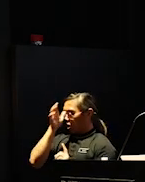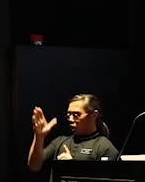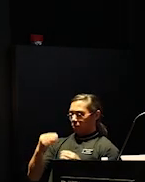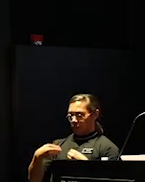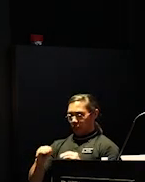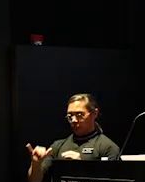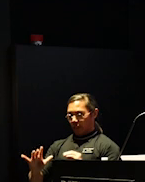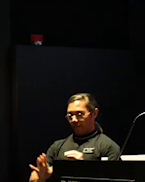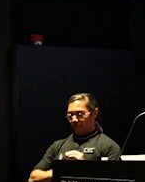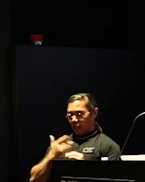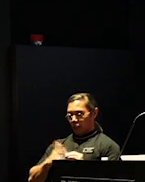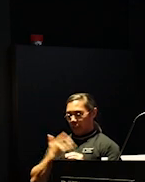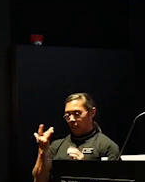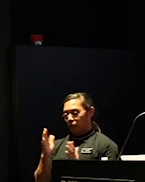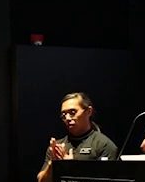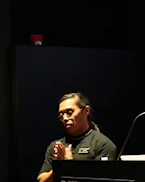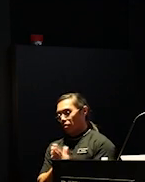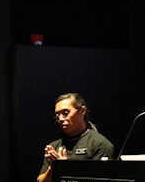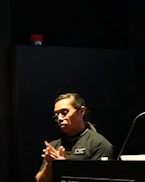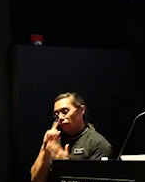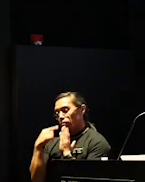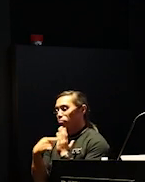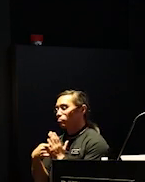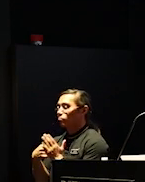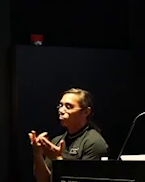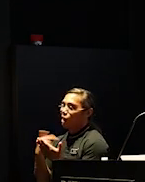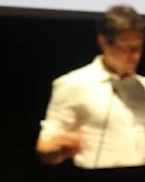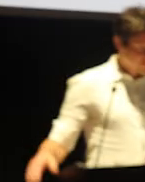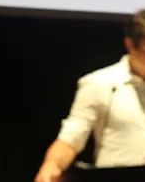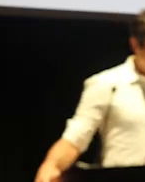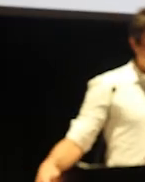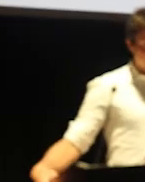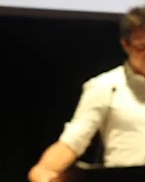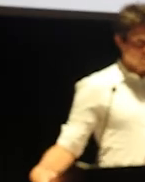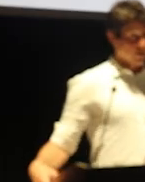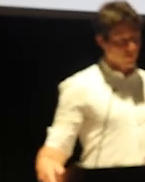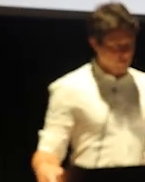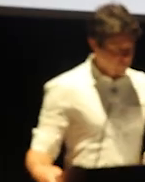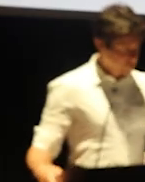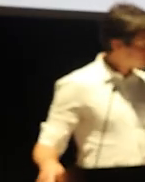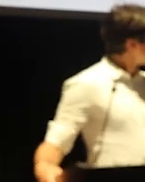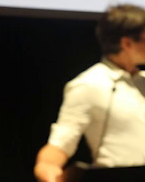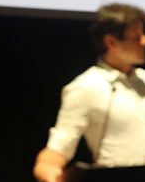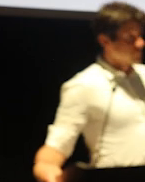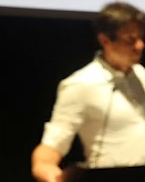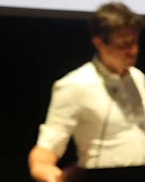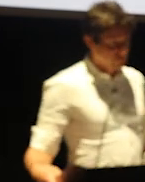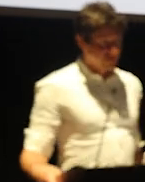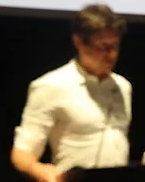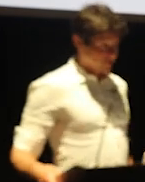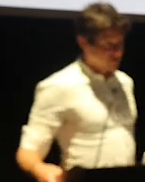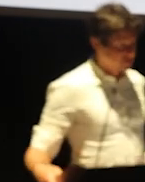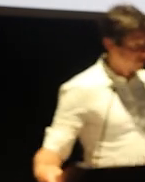snow skier, and I follow somebody's skiing down a mountain. I'm not. I'm like lame, and I'm here getting ready for